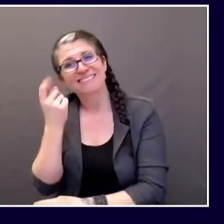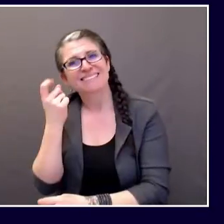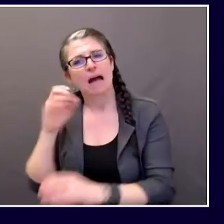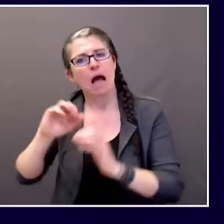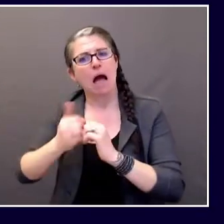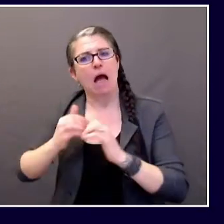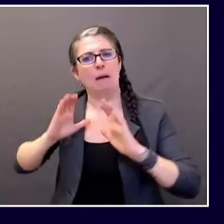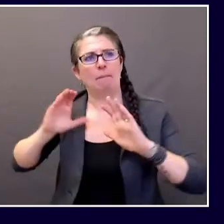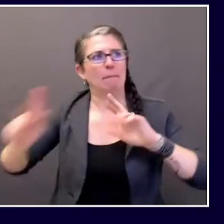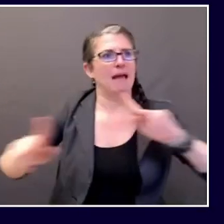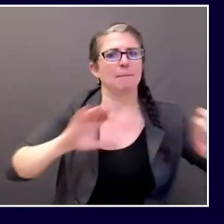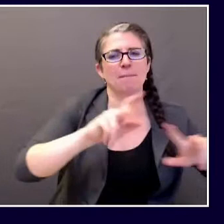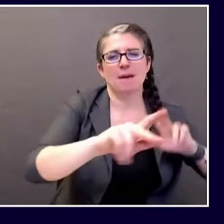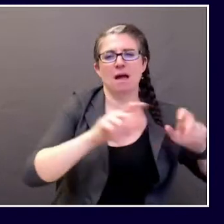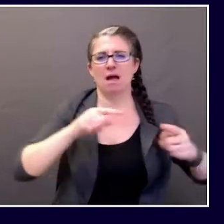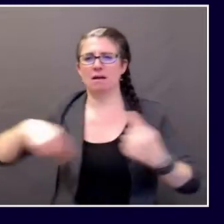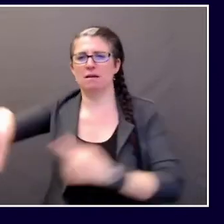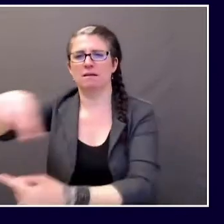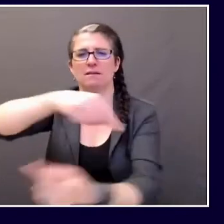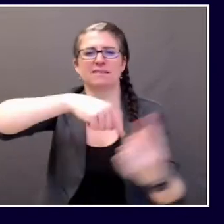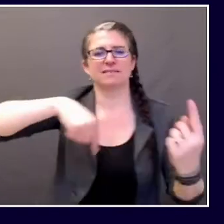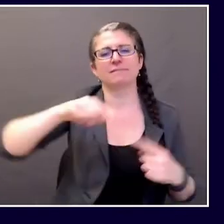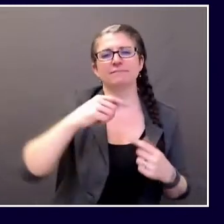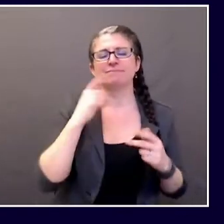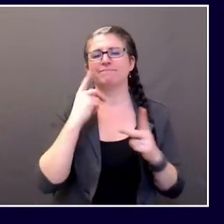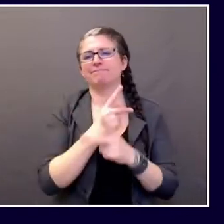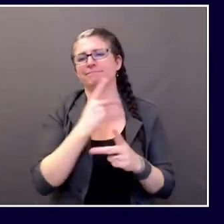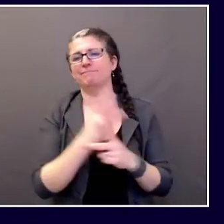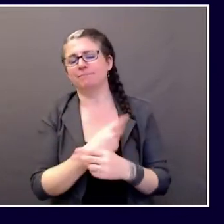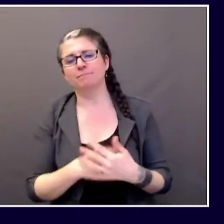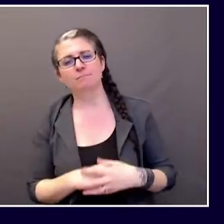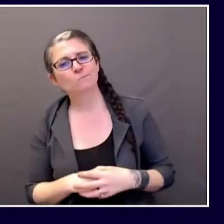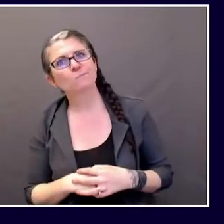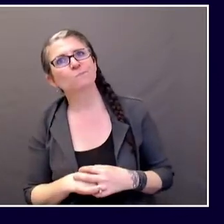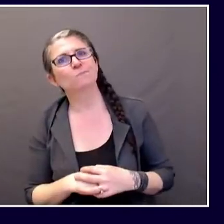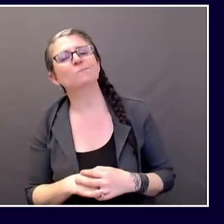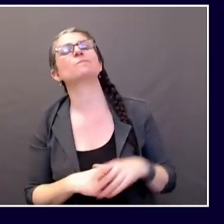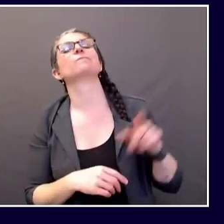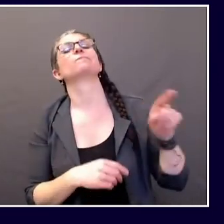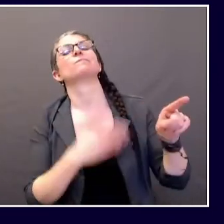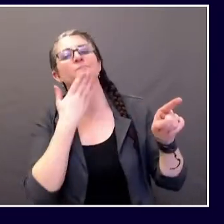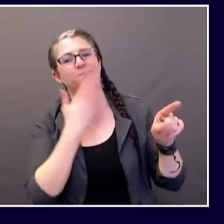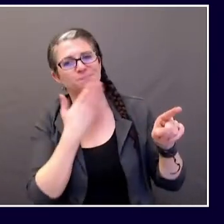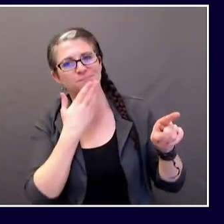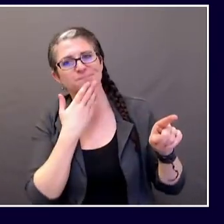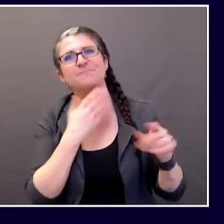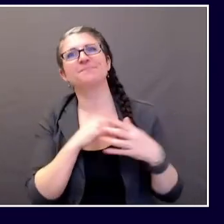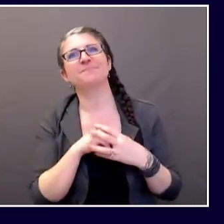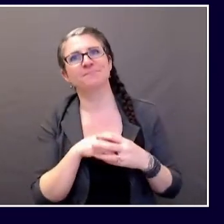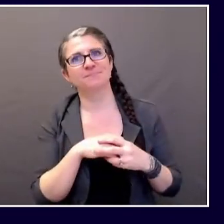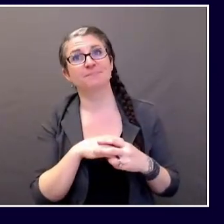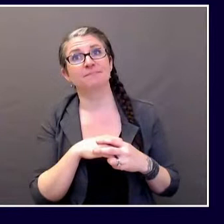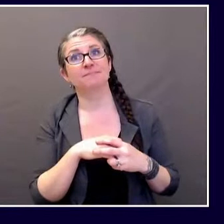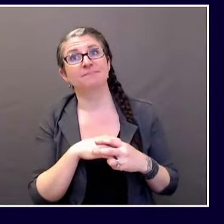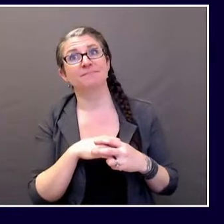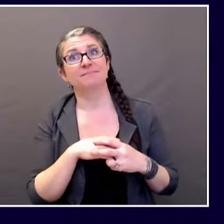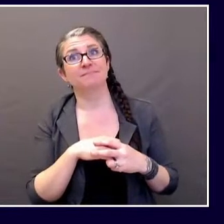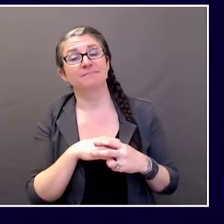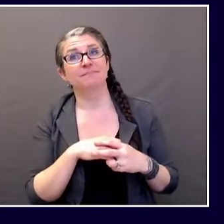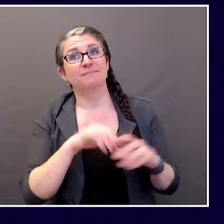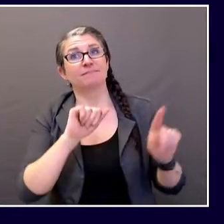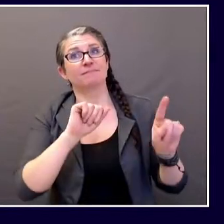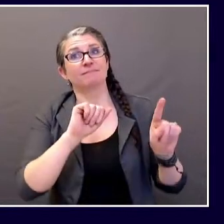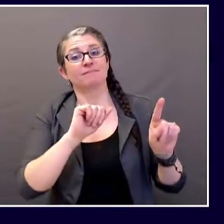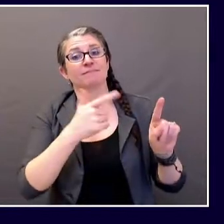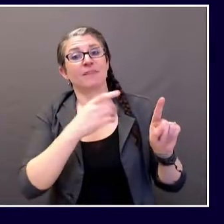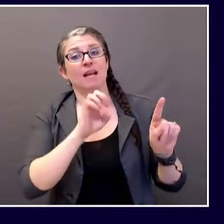high-risk medical conditions who are hoping that there's some way for them to be prioritized within the age eligibility categories. And you talked last week about the